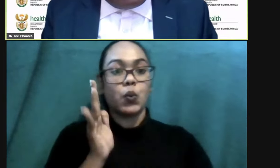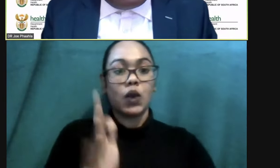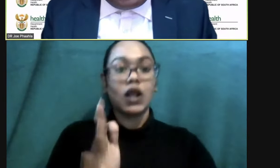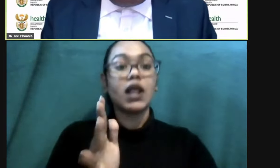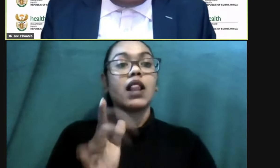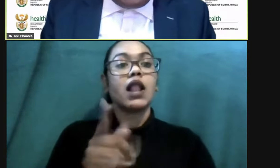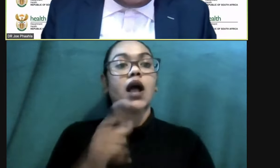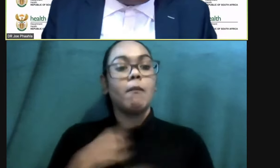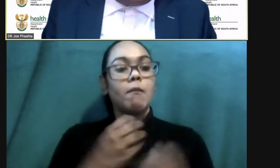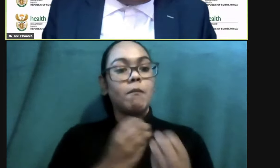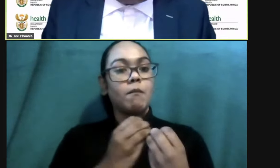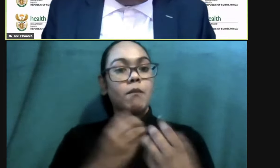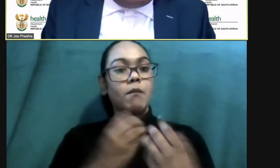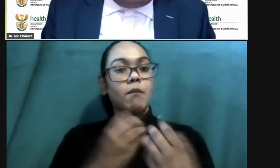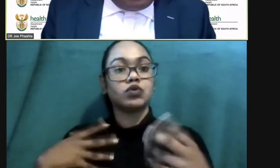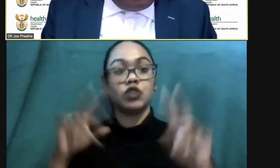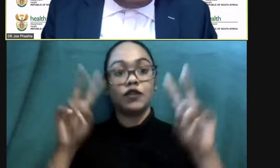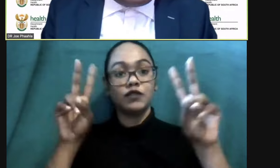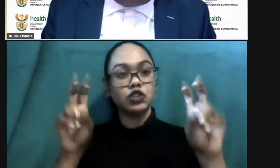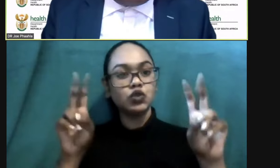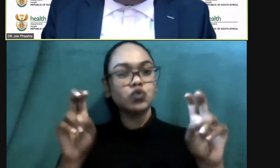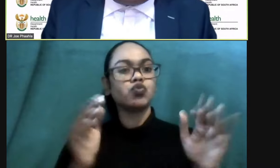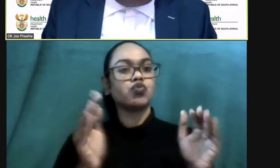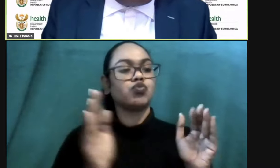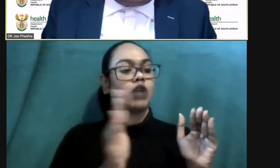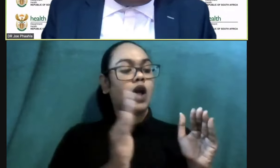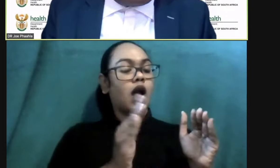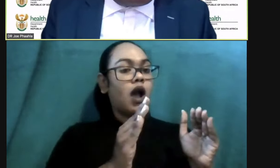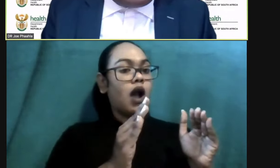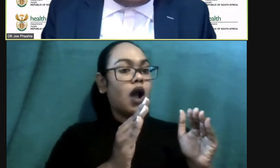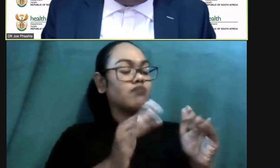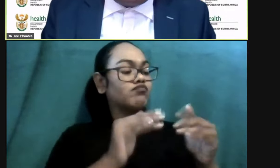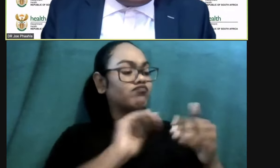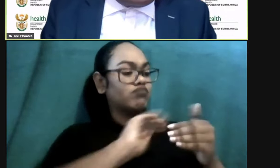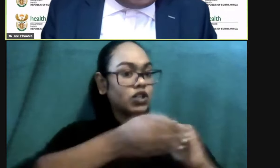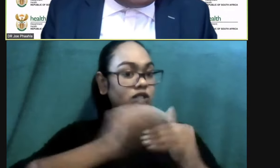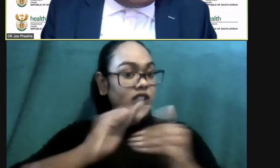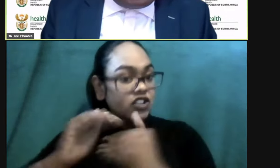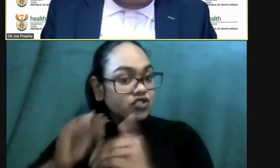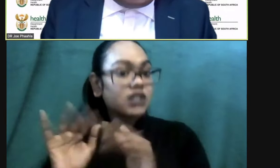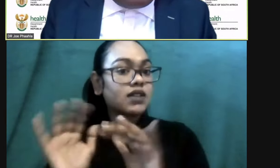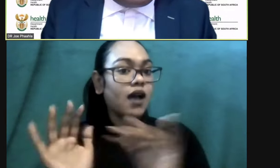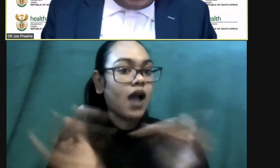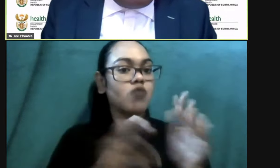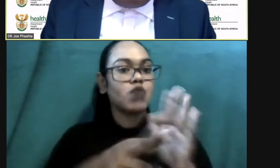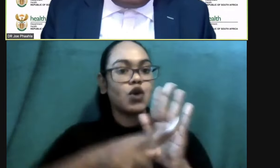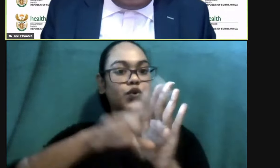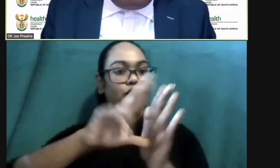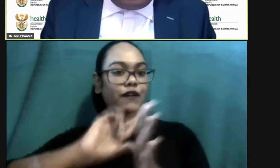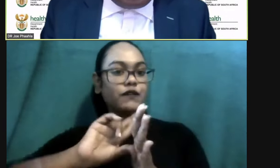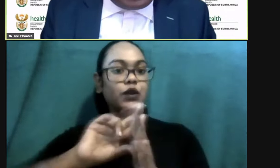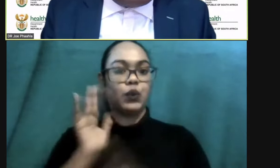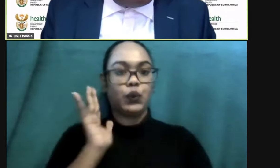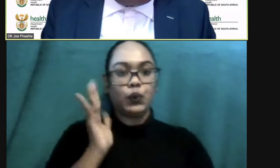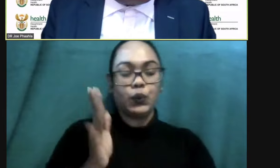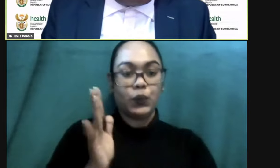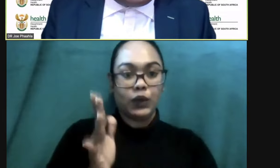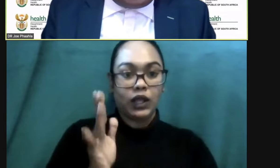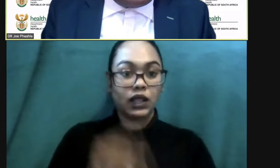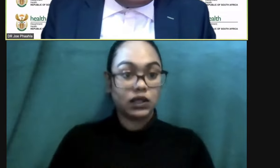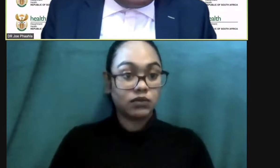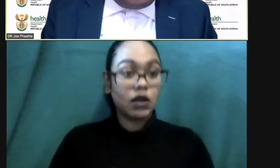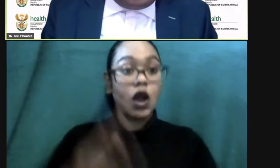restrictions, in terms of the regulations, whether there will be some review of that. That is a matter of time. As we get